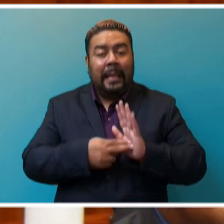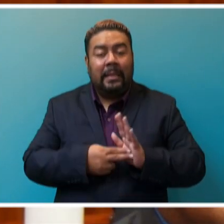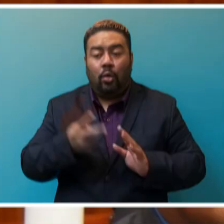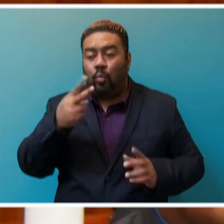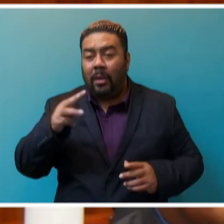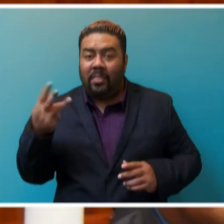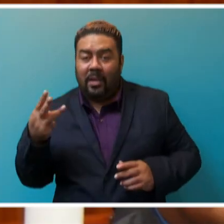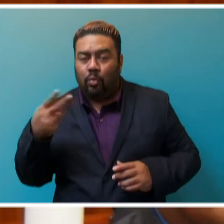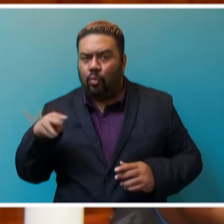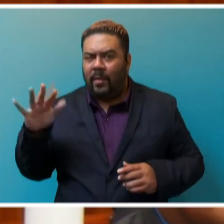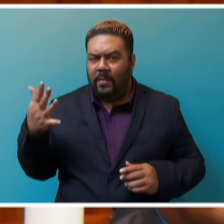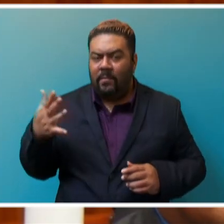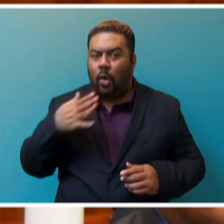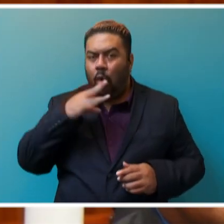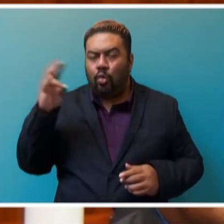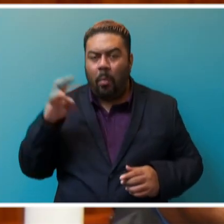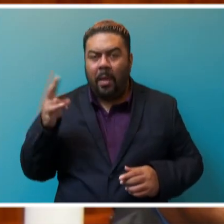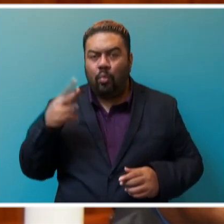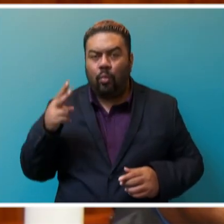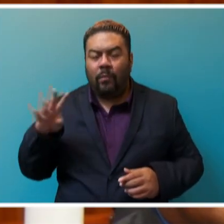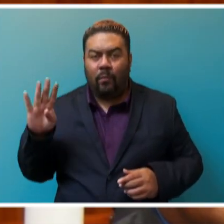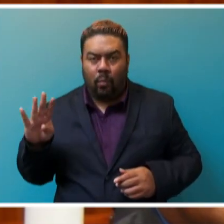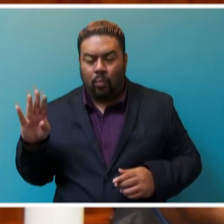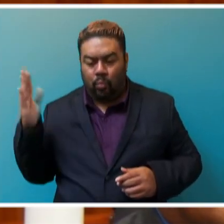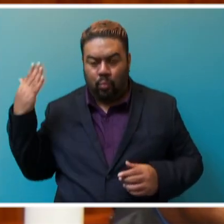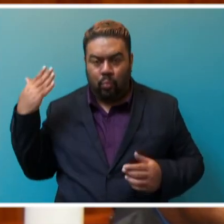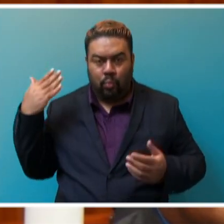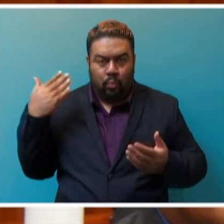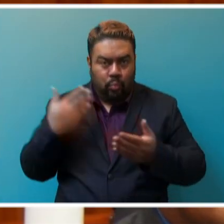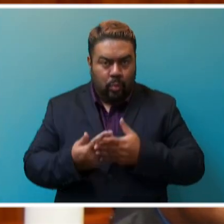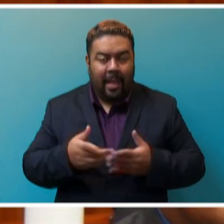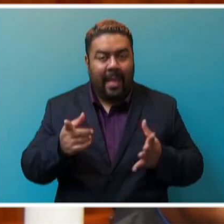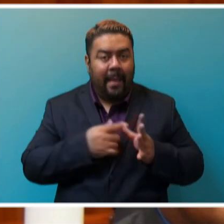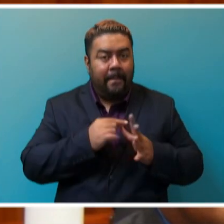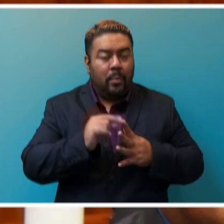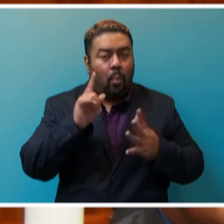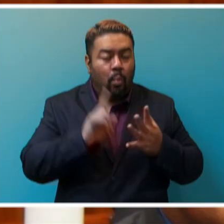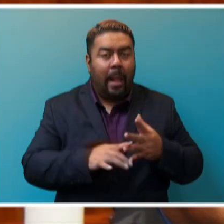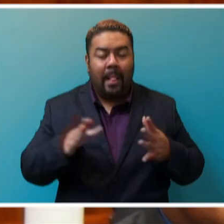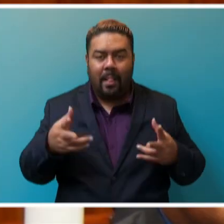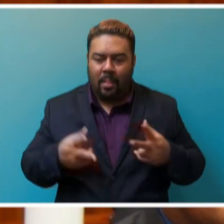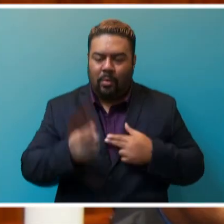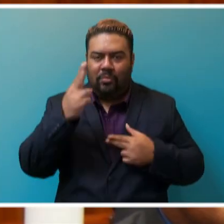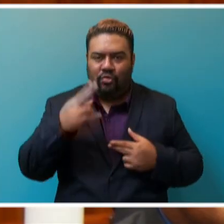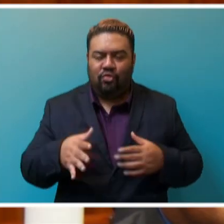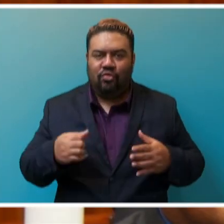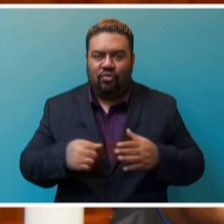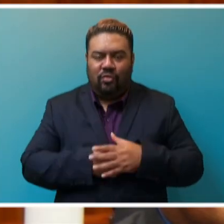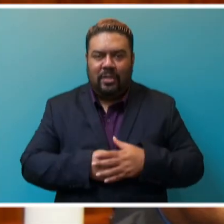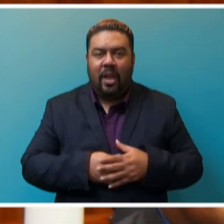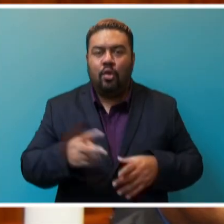23rd to 25th October 2024, where the APO launched its flagship sustainability platform,